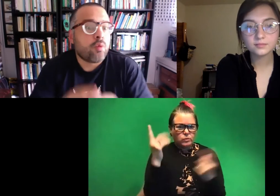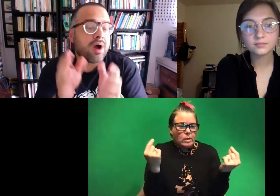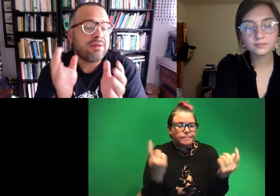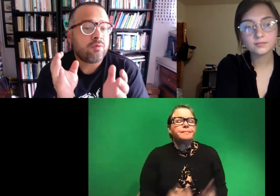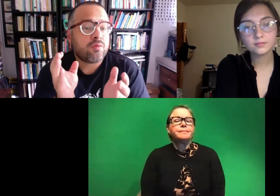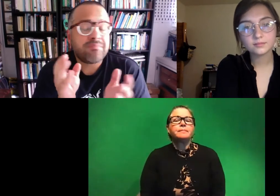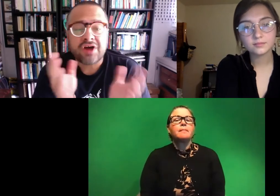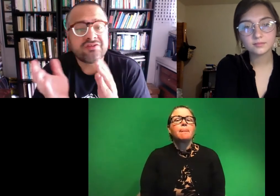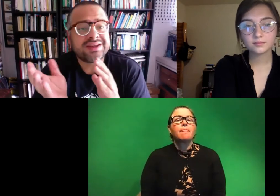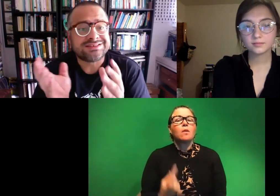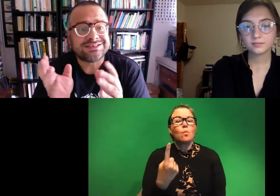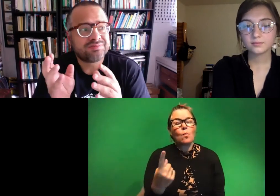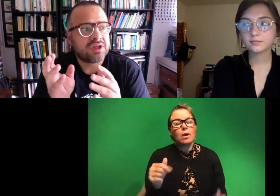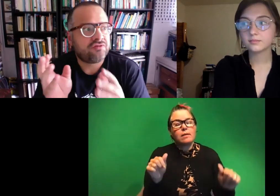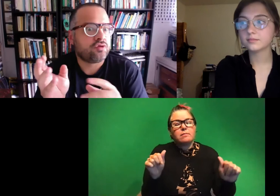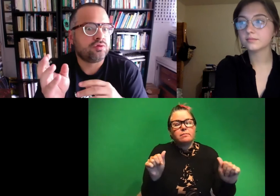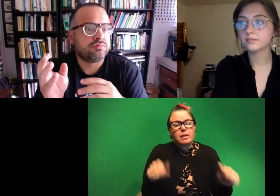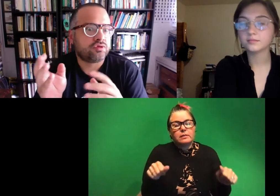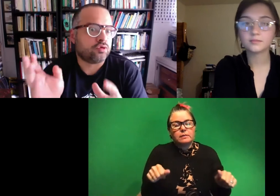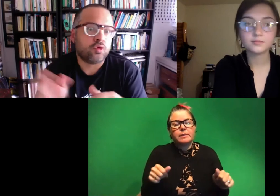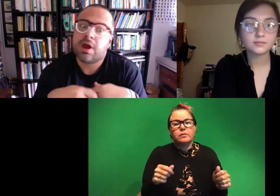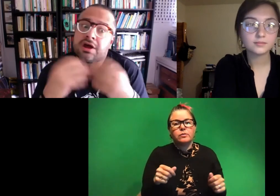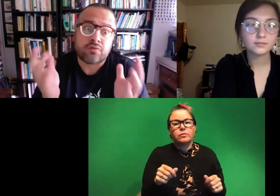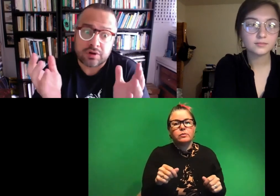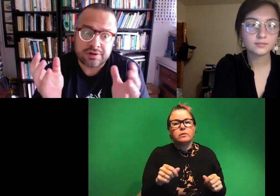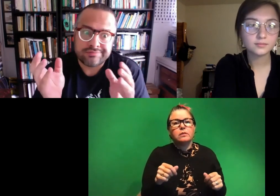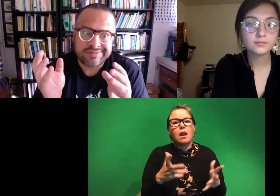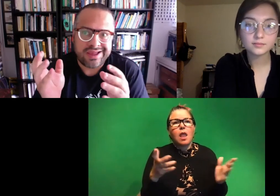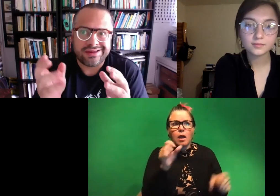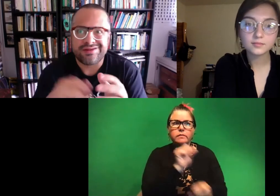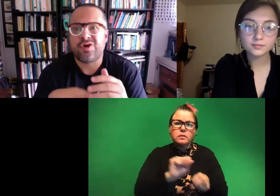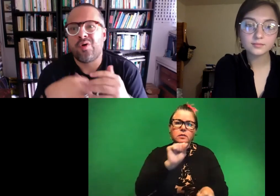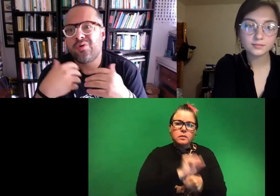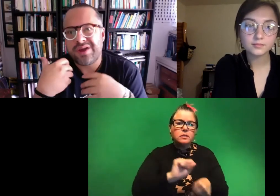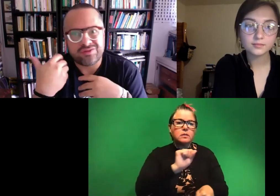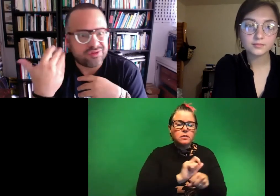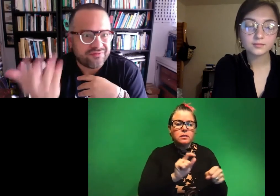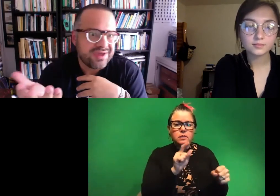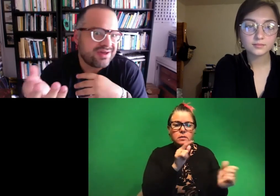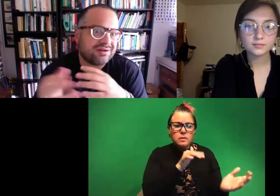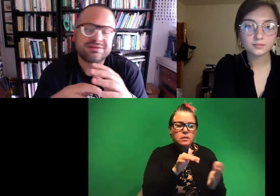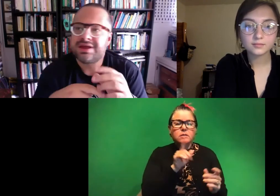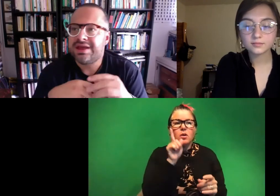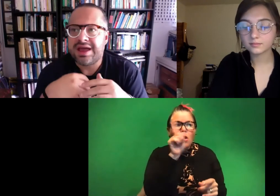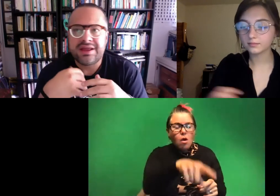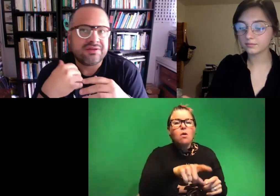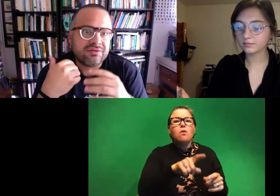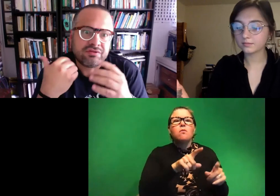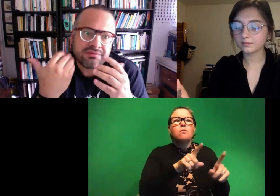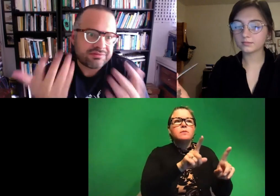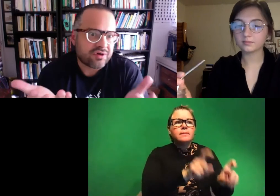So one possibility is to do a lot of work and go to the field